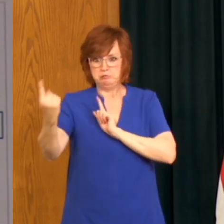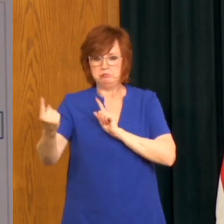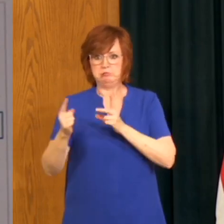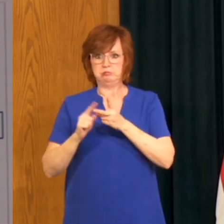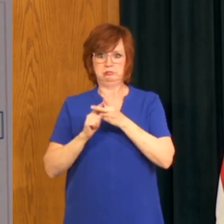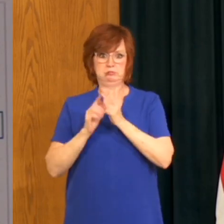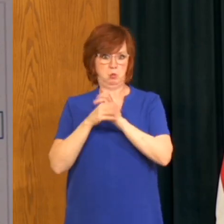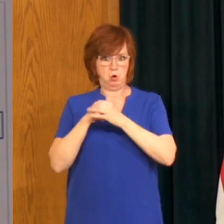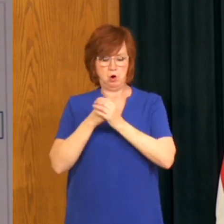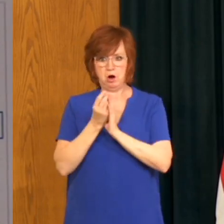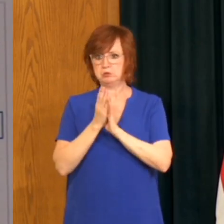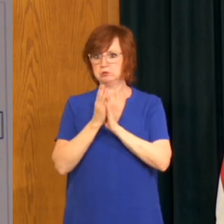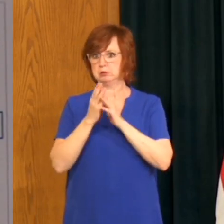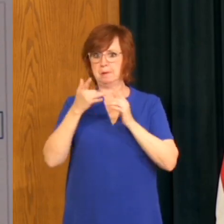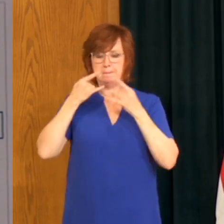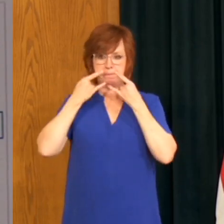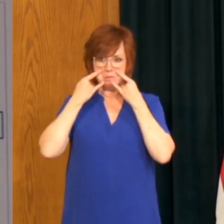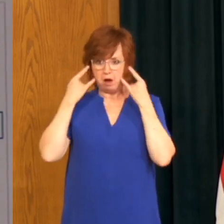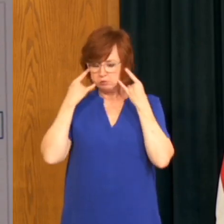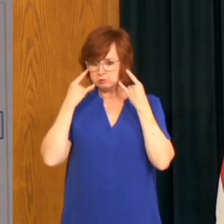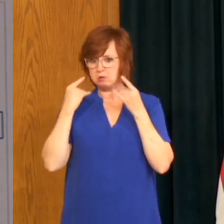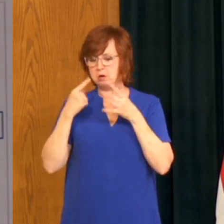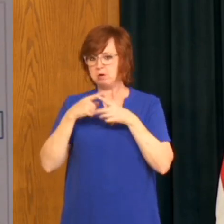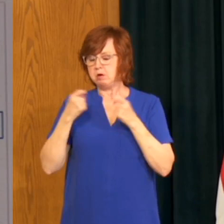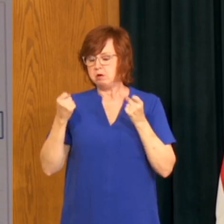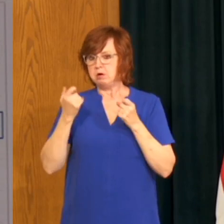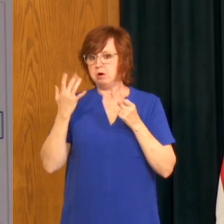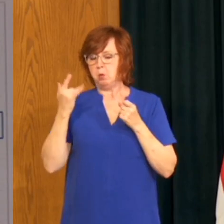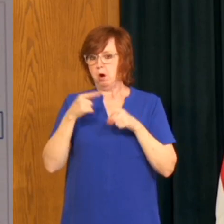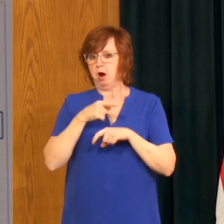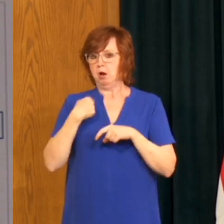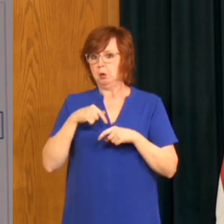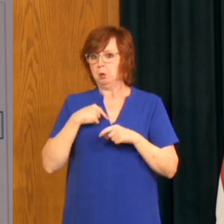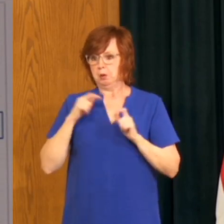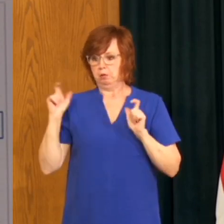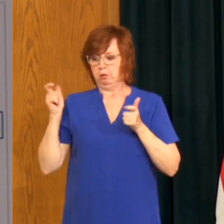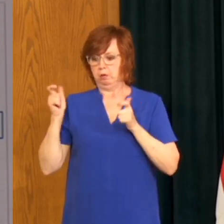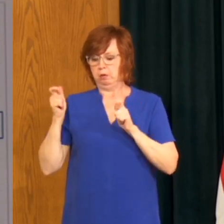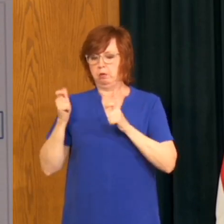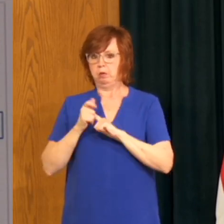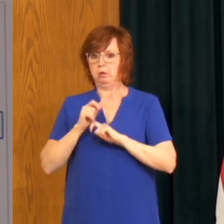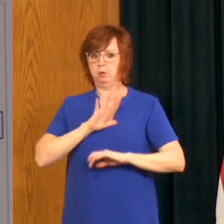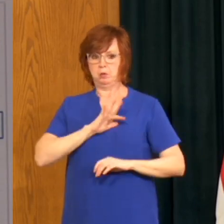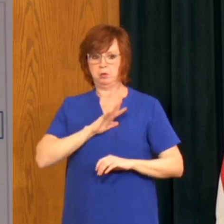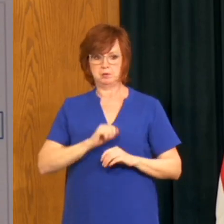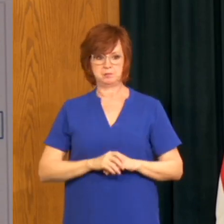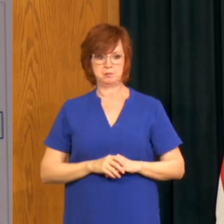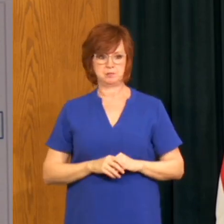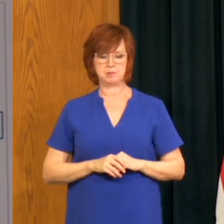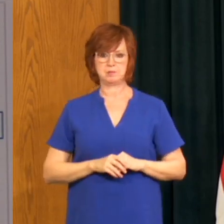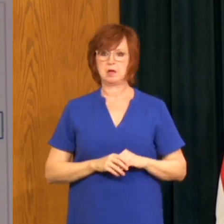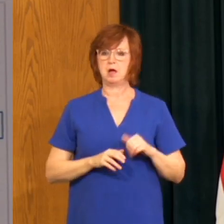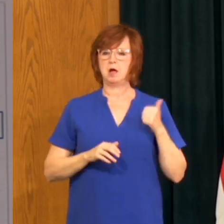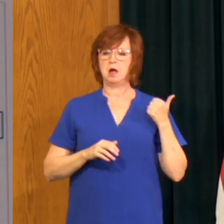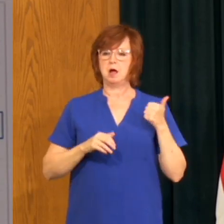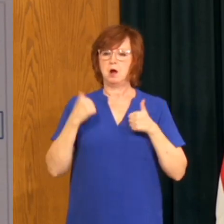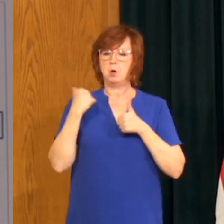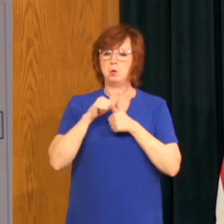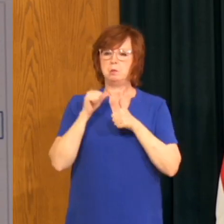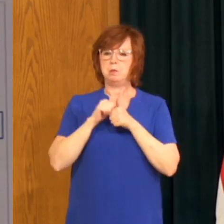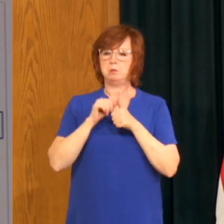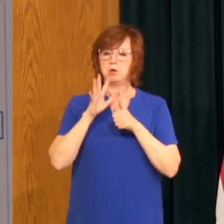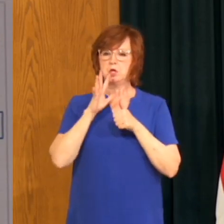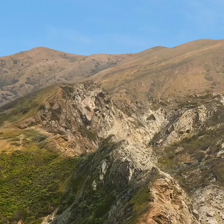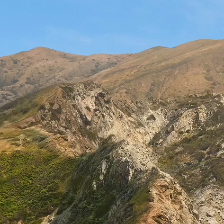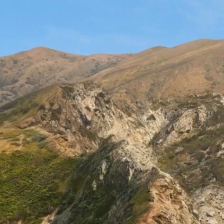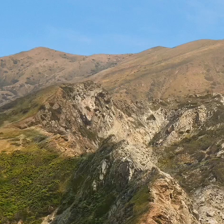boxes are all the orders that are put in place, all the restrictions. And so this was the hammer of lockdown. So in the early part